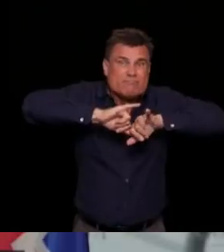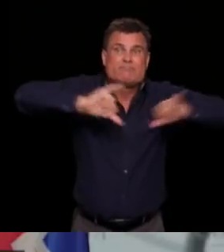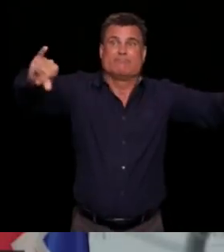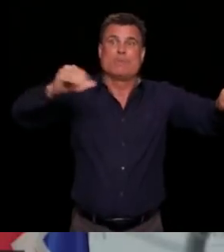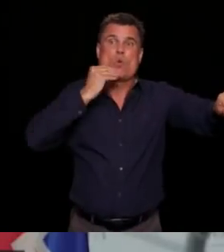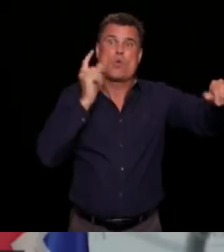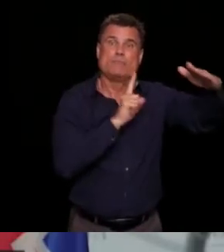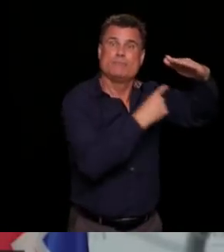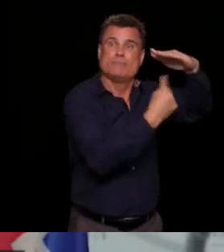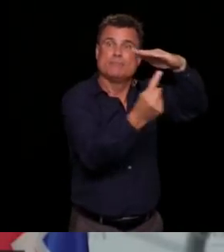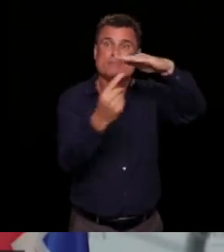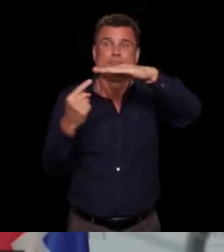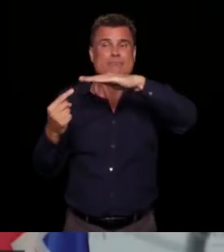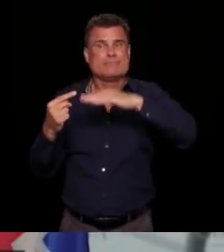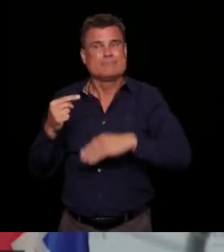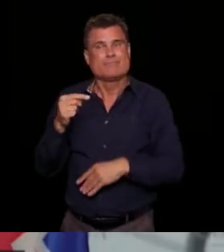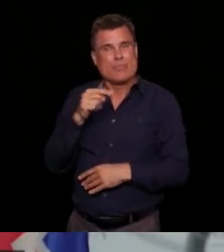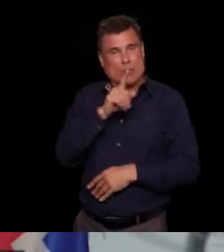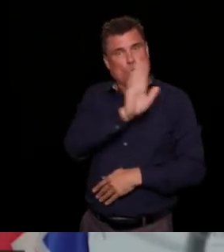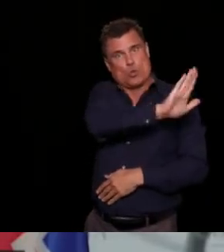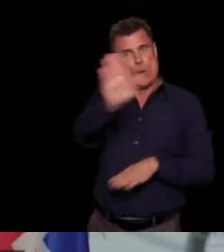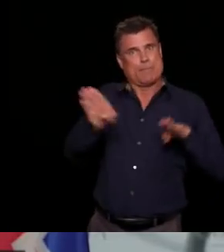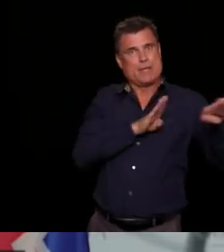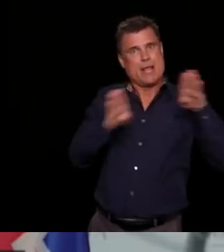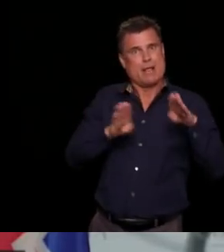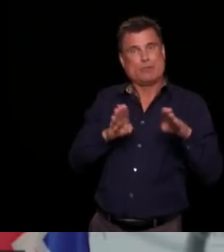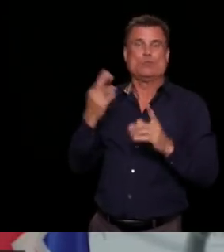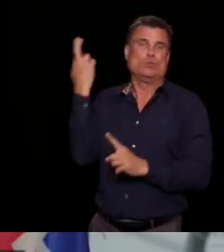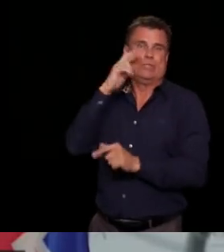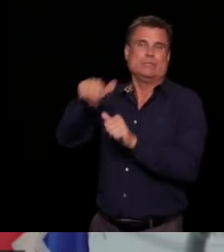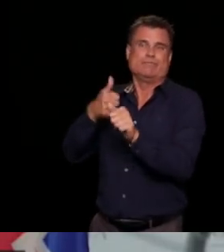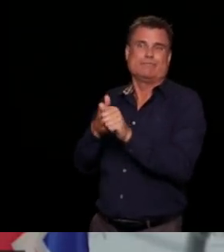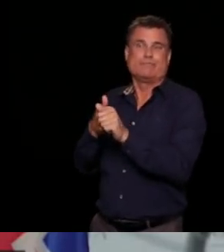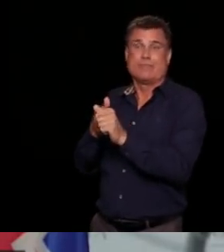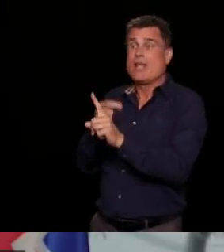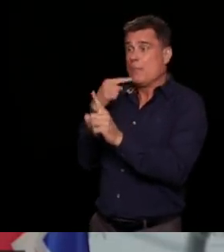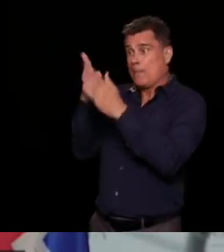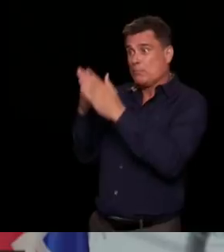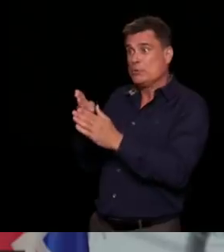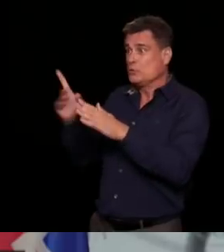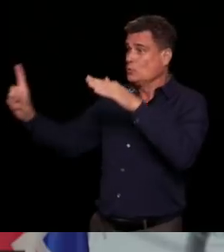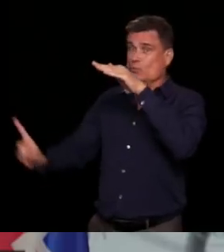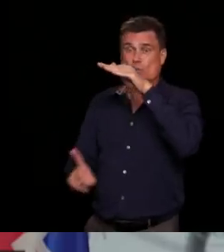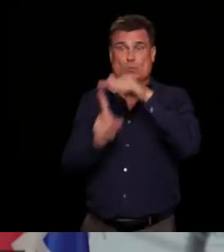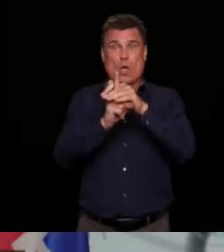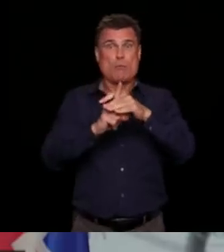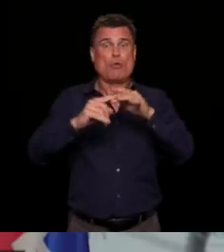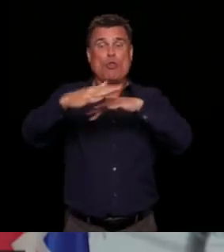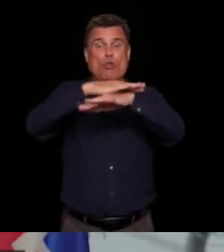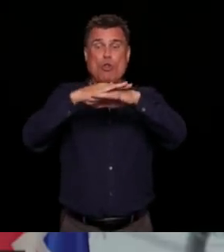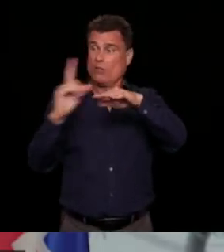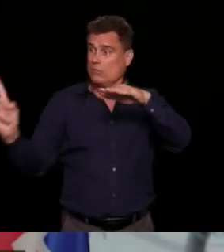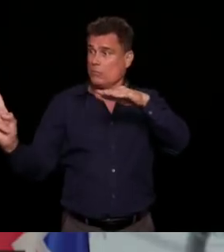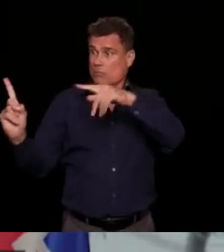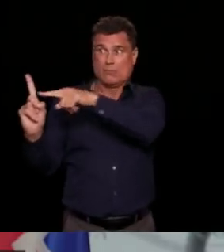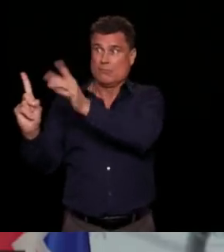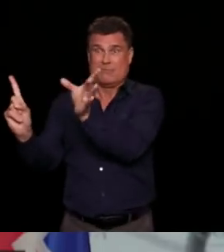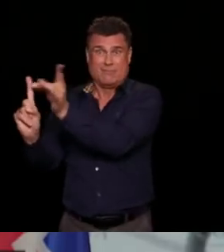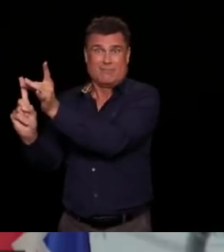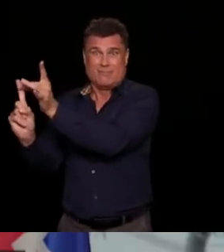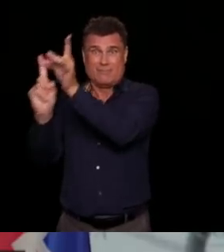are and the intensity of contact tracing that's happening by the public health teams. Thank you. The next question goes to Laura